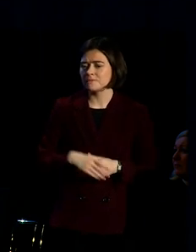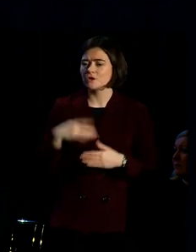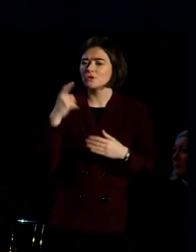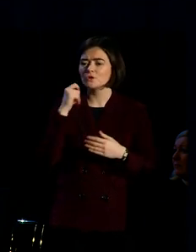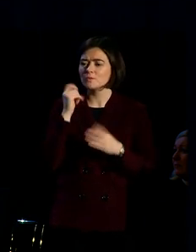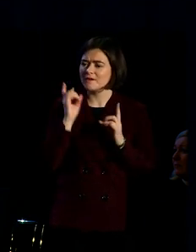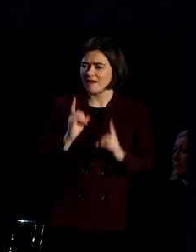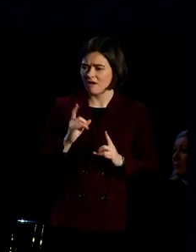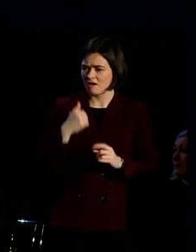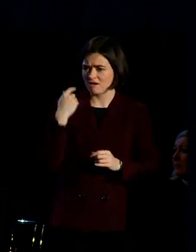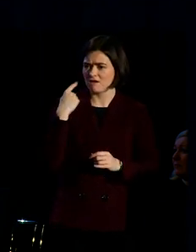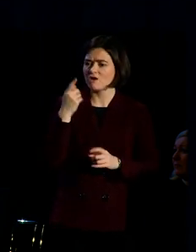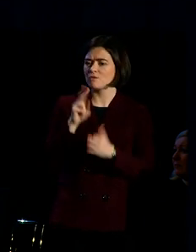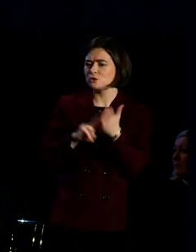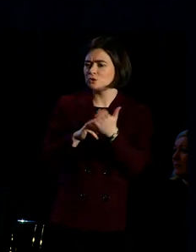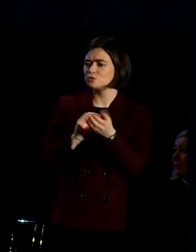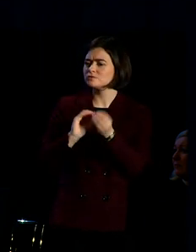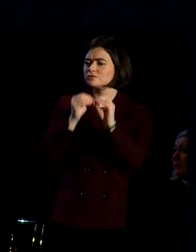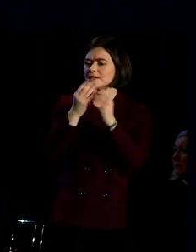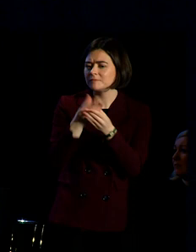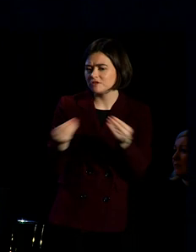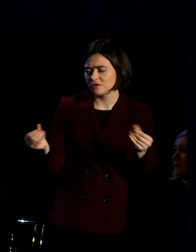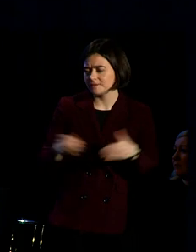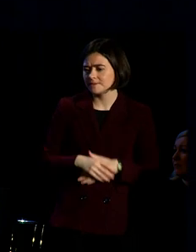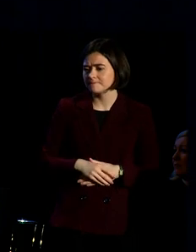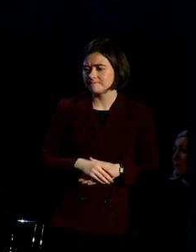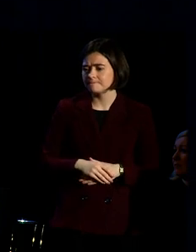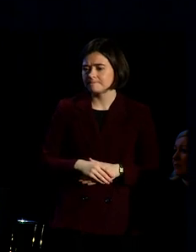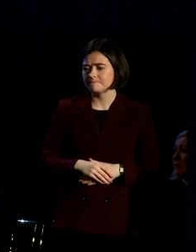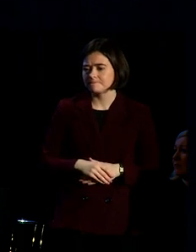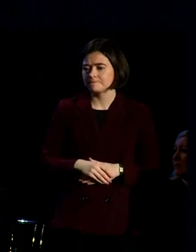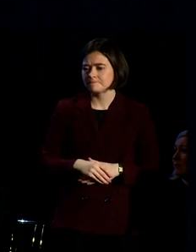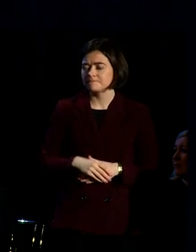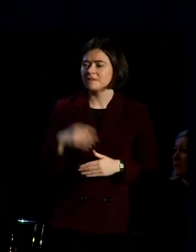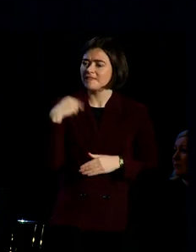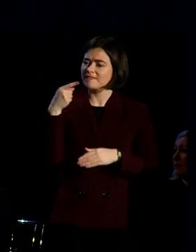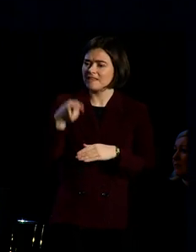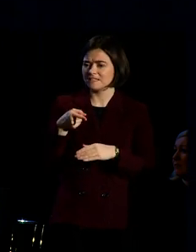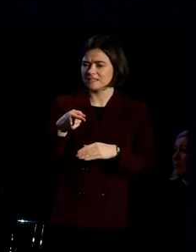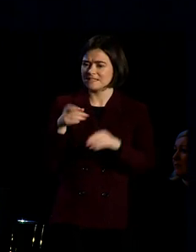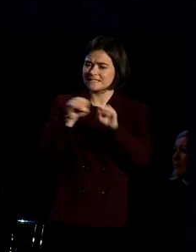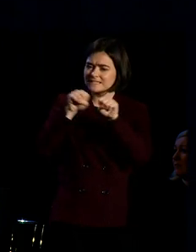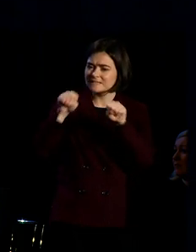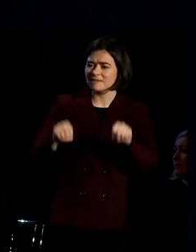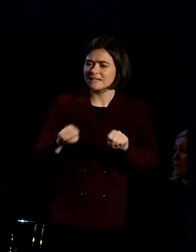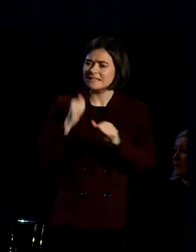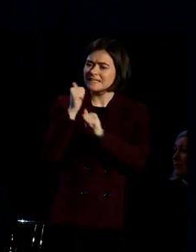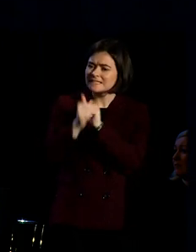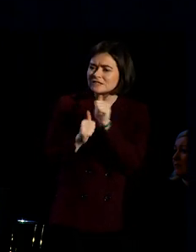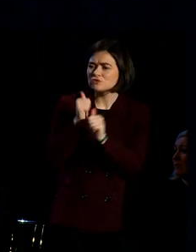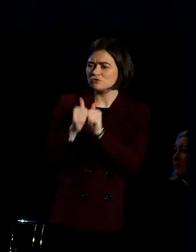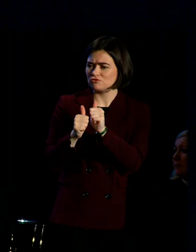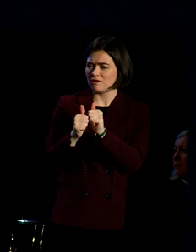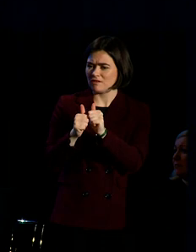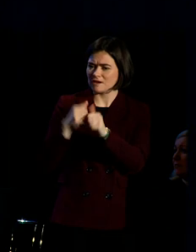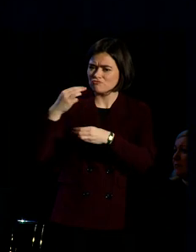Human hair was used in the manufacture of textiles. This systematic industrial process